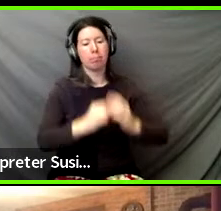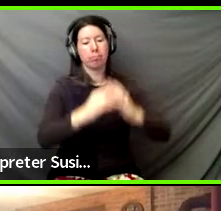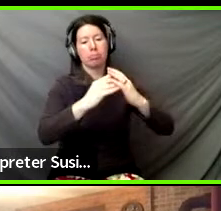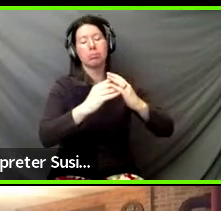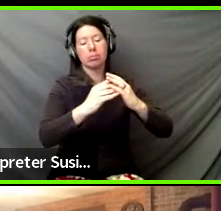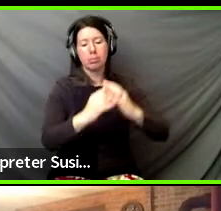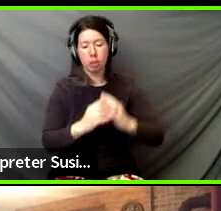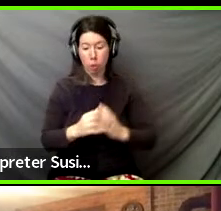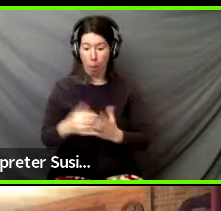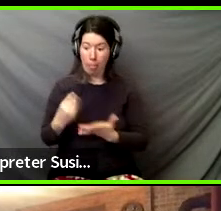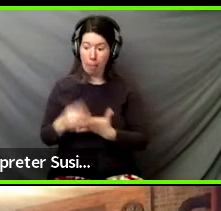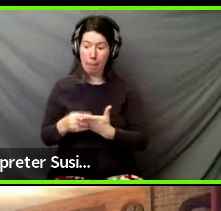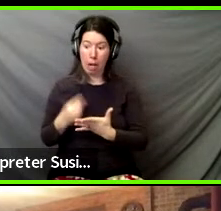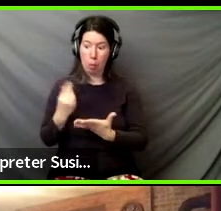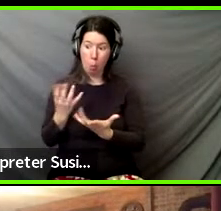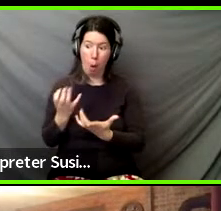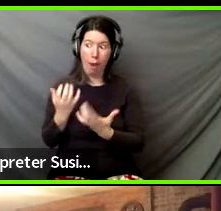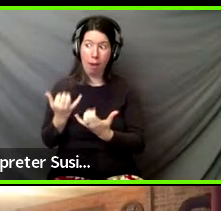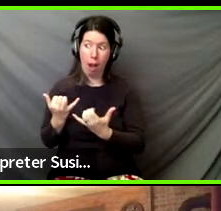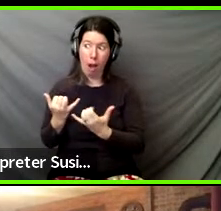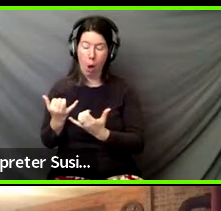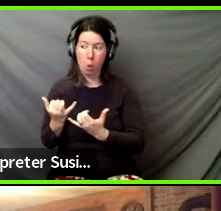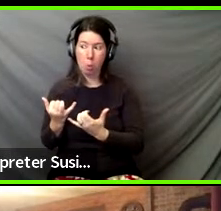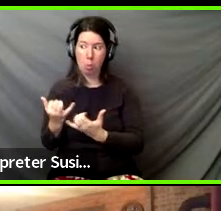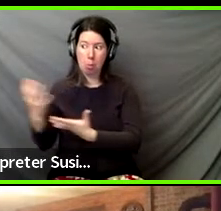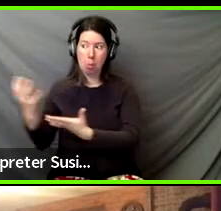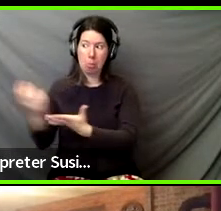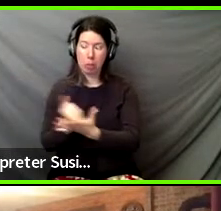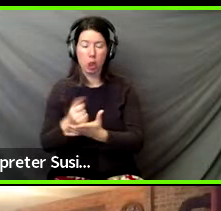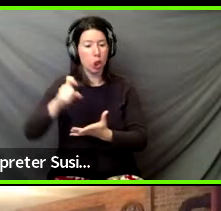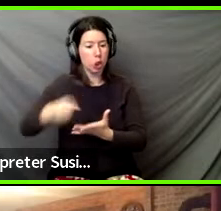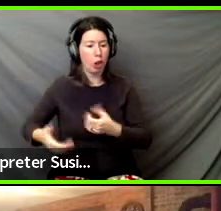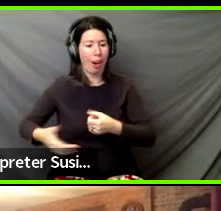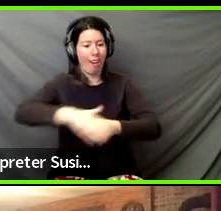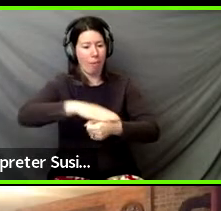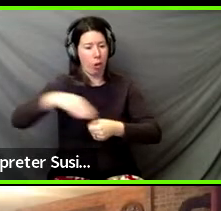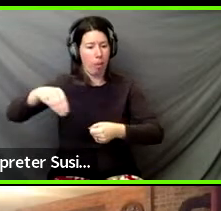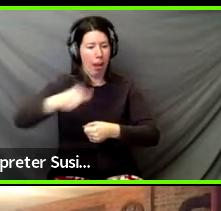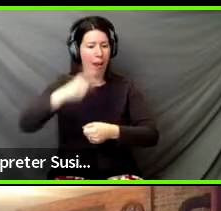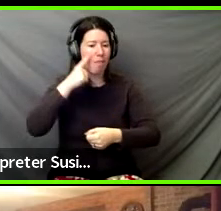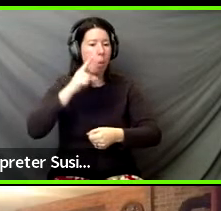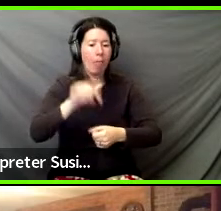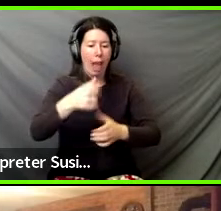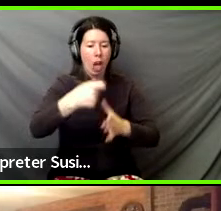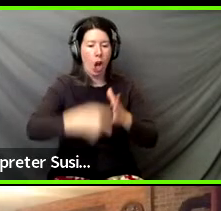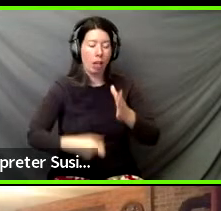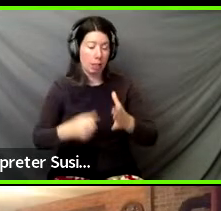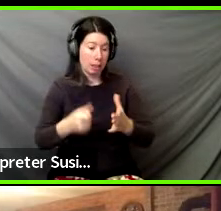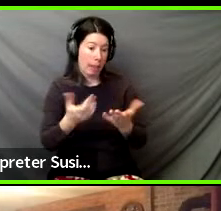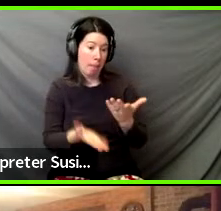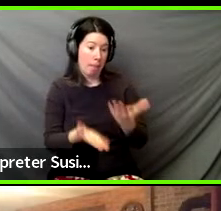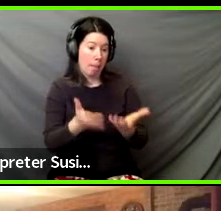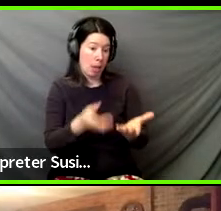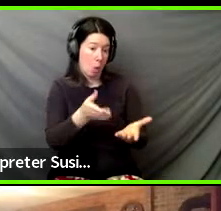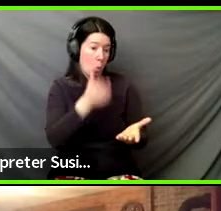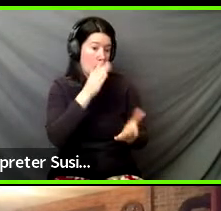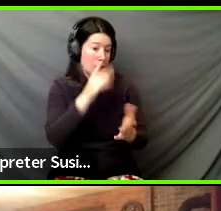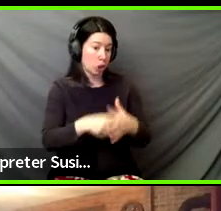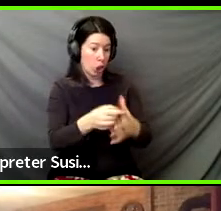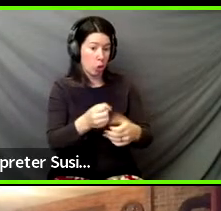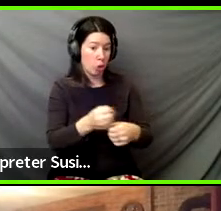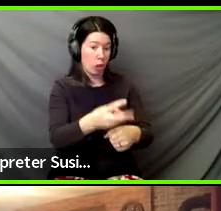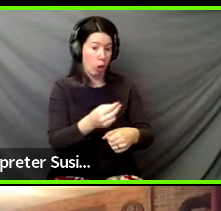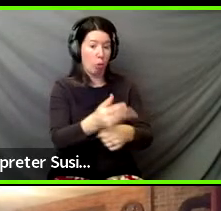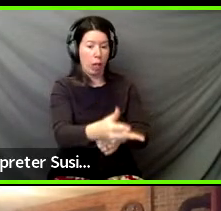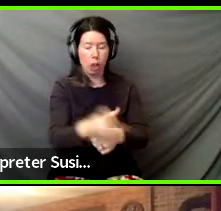after now should cover the cost of a construction project that might not start for 2 or 3 years. So I don't know if